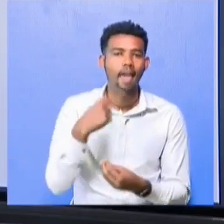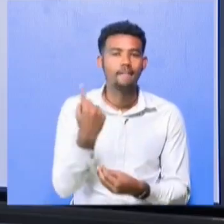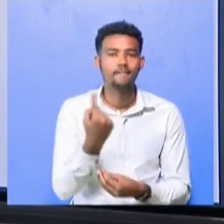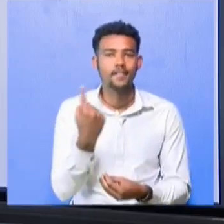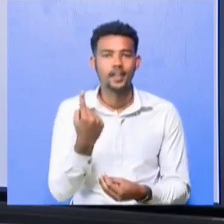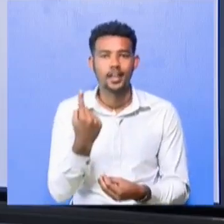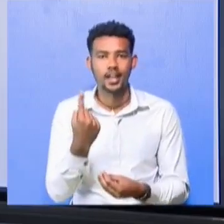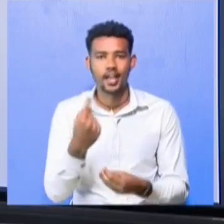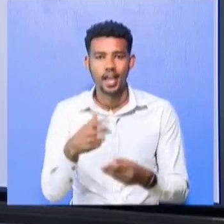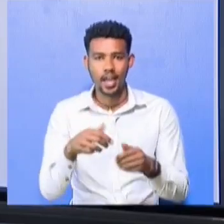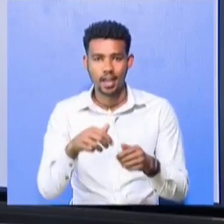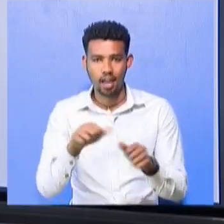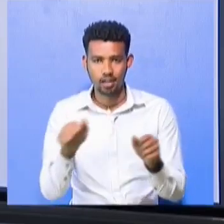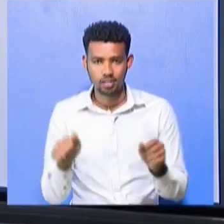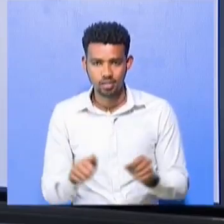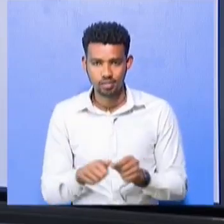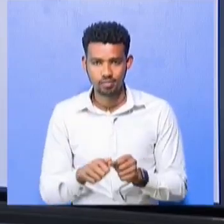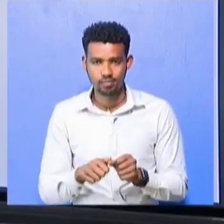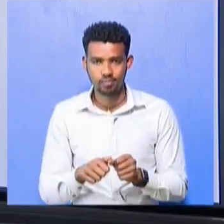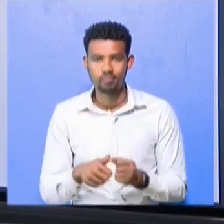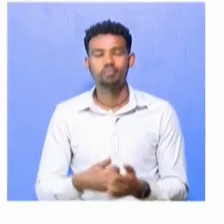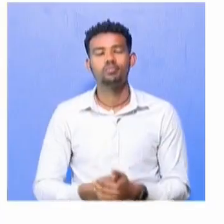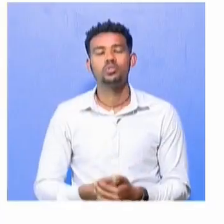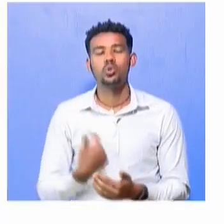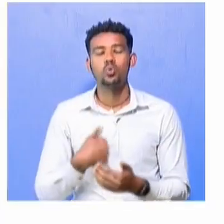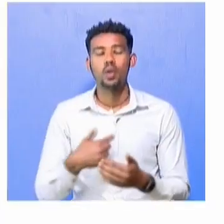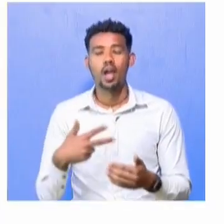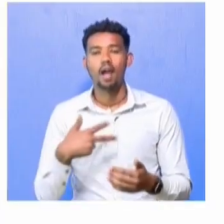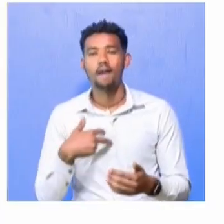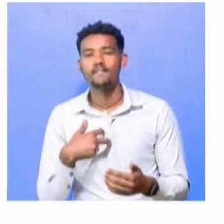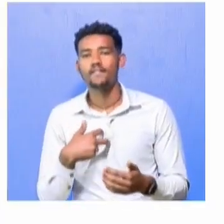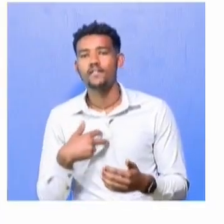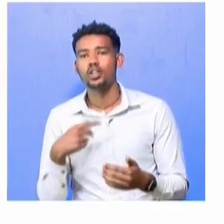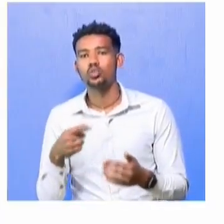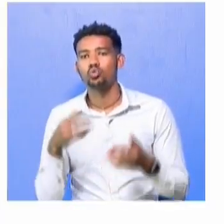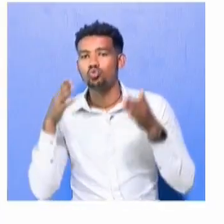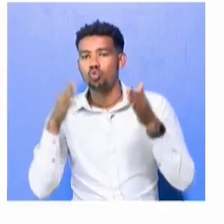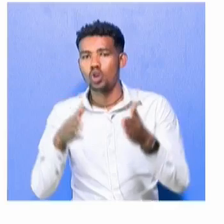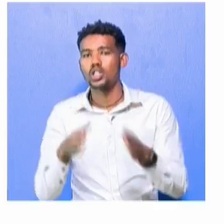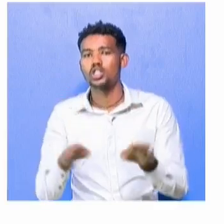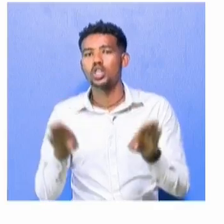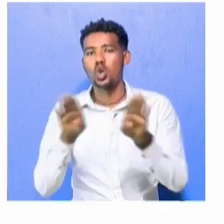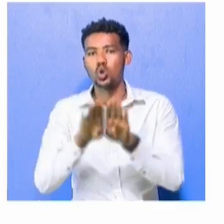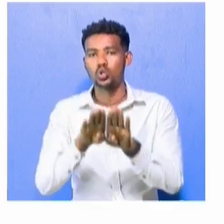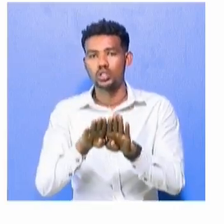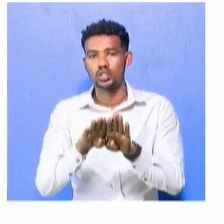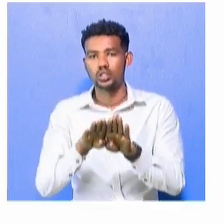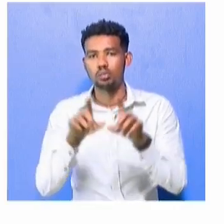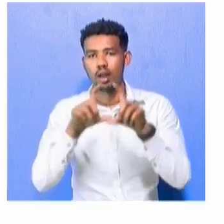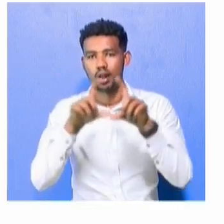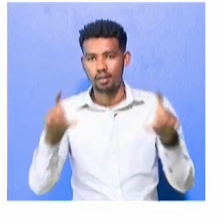And then beside that, we have to focus on the closing paragraph.